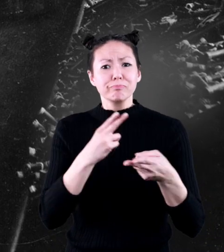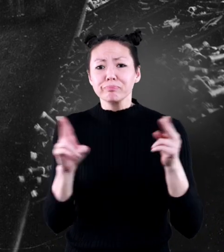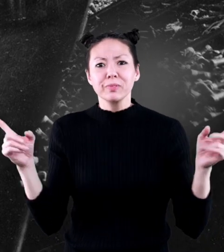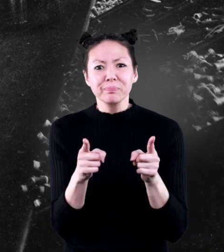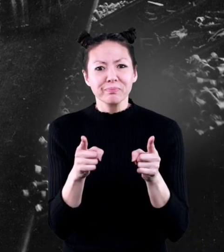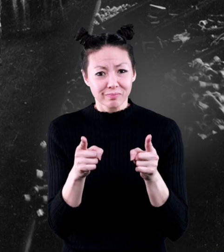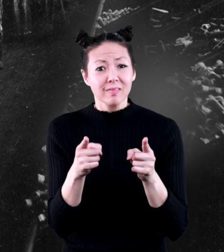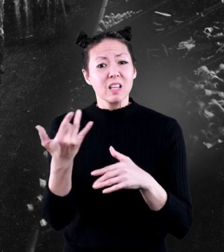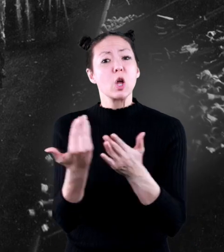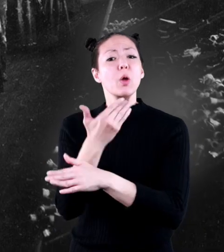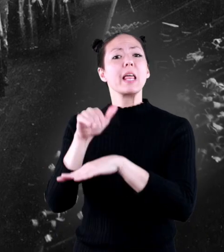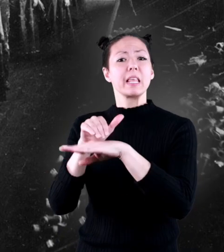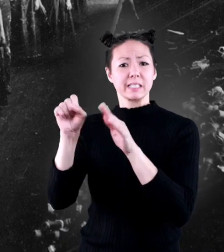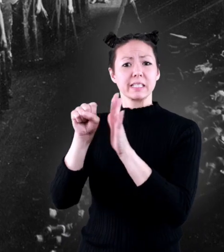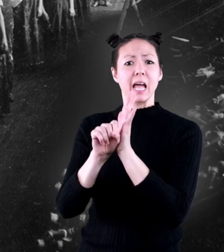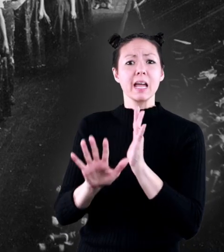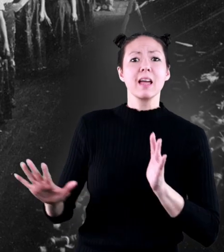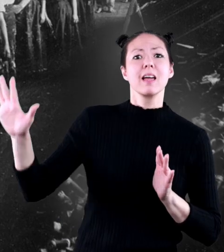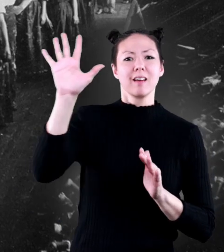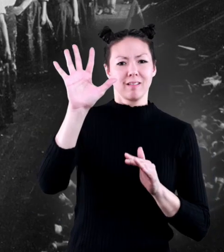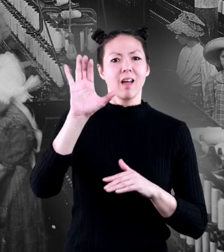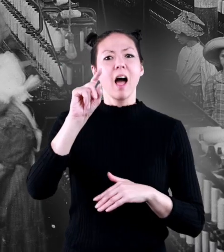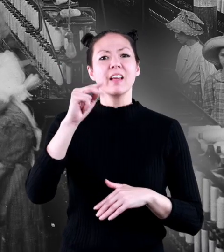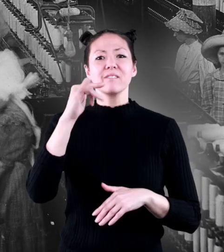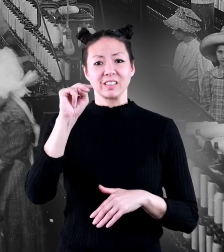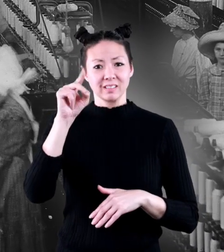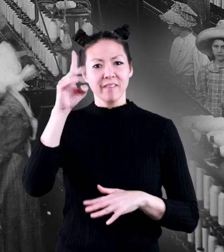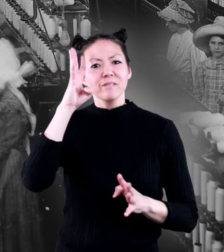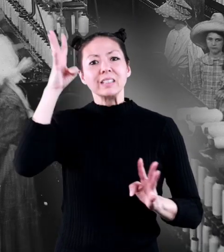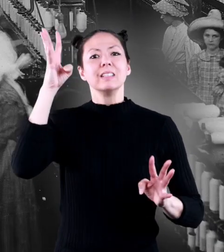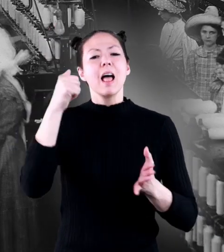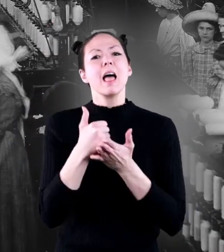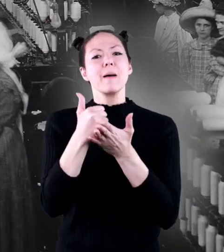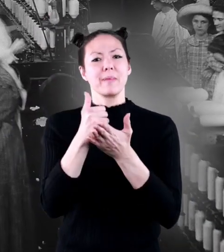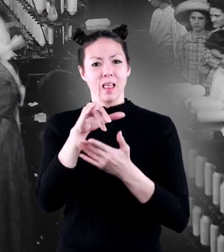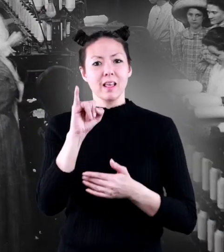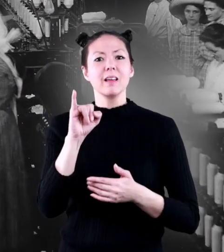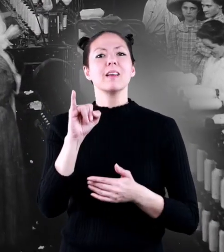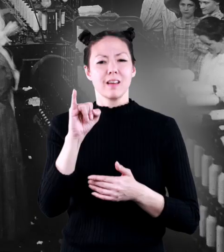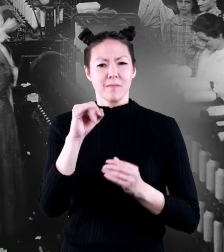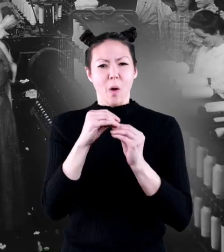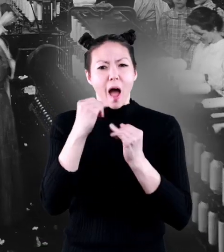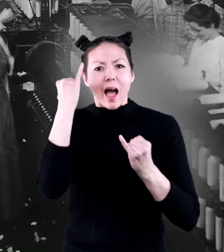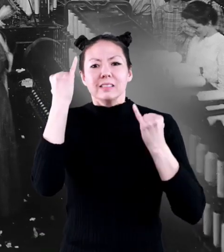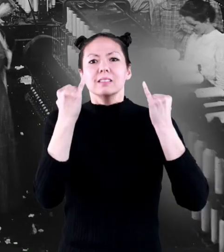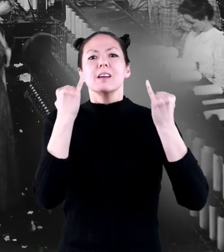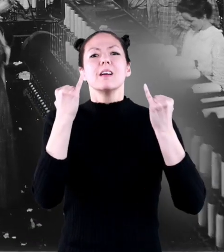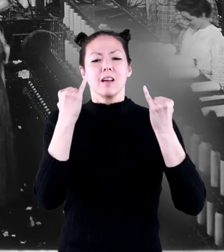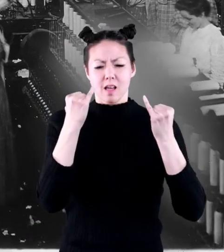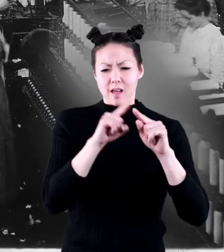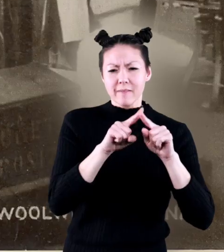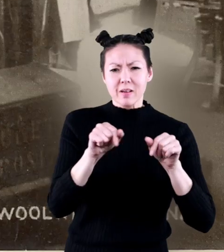industry throughout the New England states. The cotton gin invention also helped Eli Whitney come up with the idea to use interchangeable